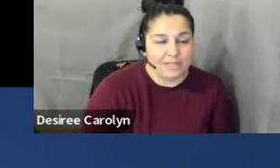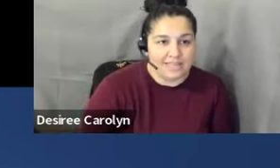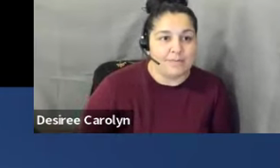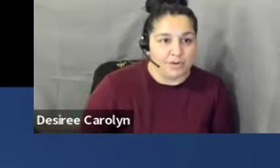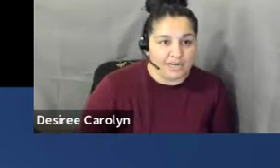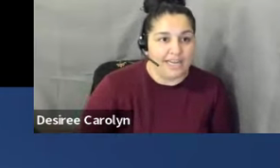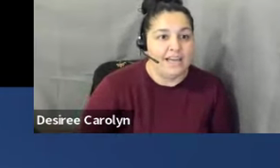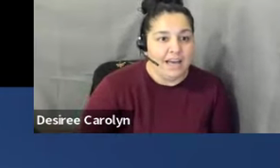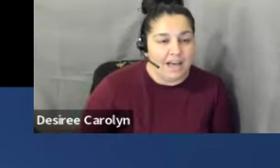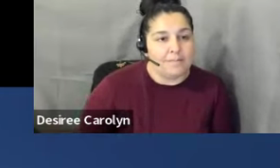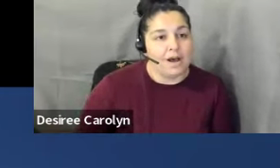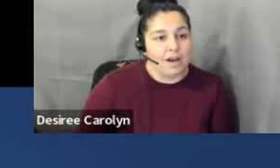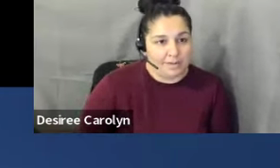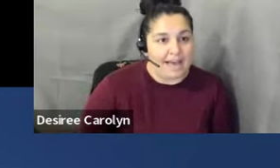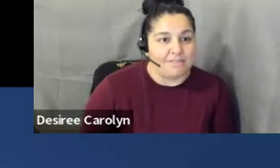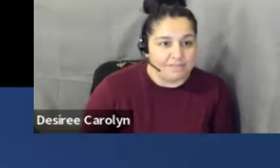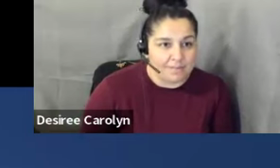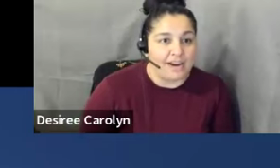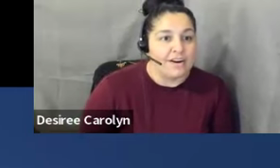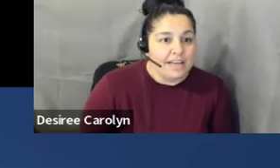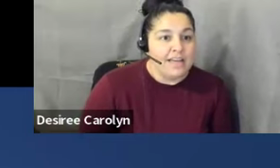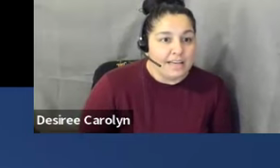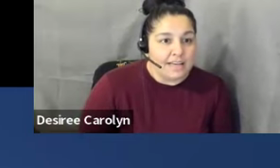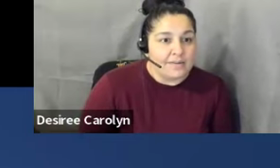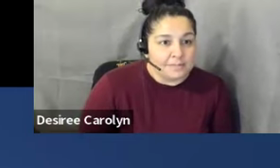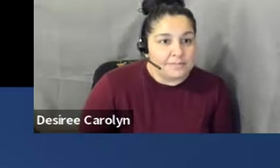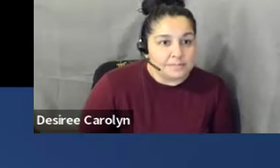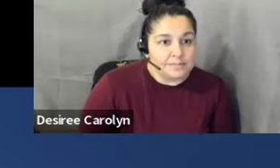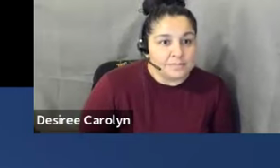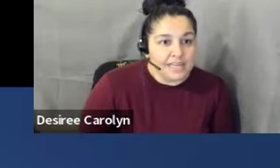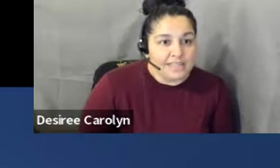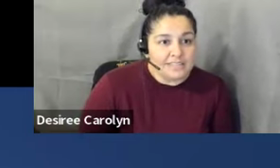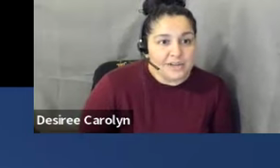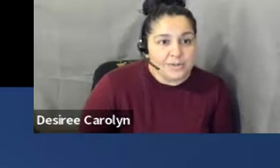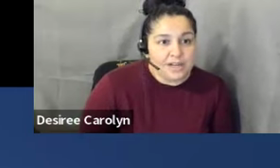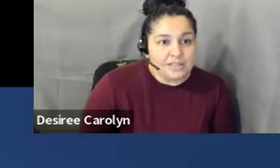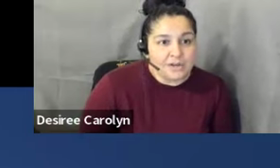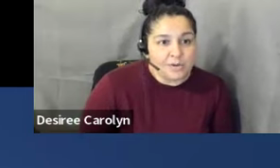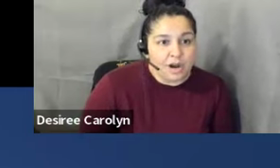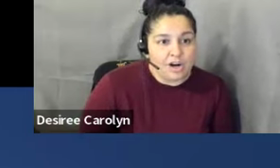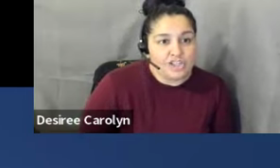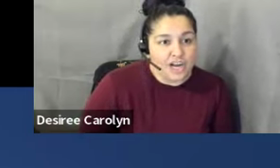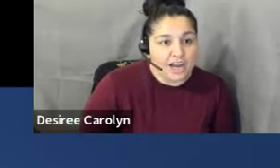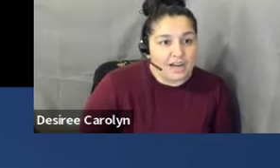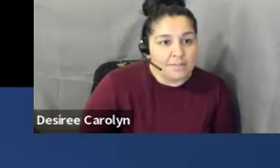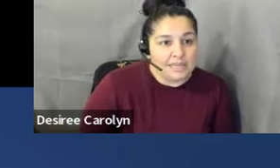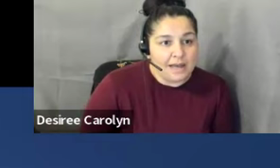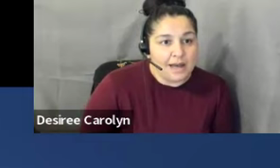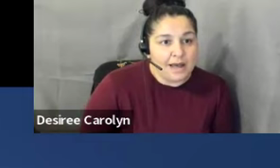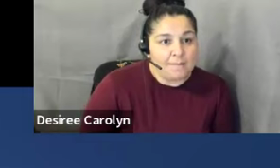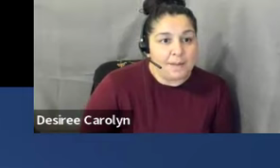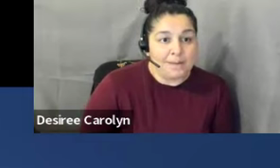work within the community on behalf of the mayor. And so also our